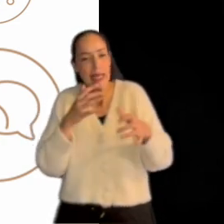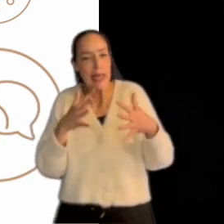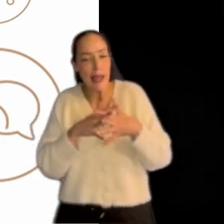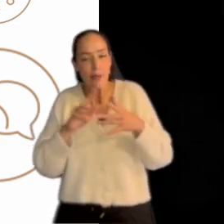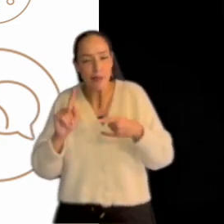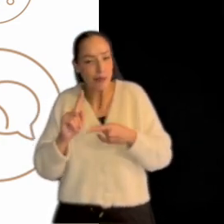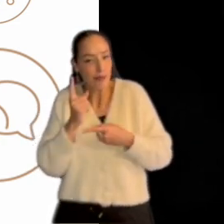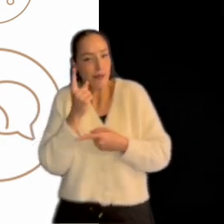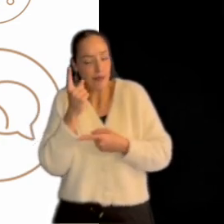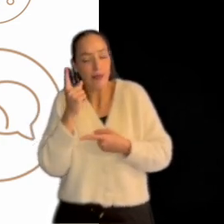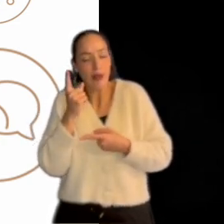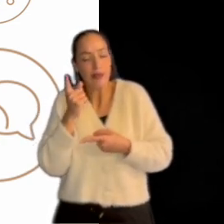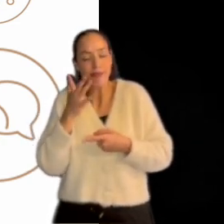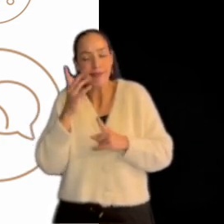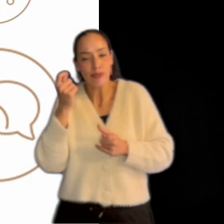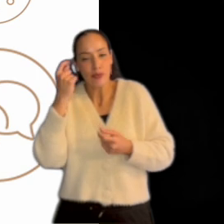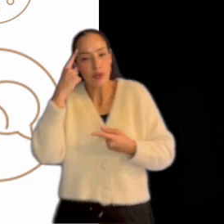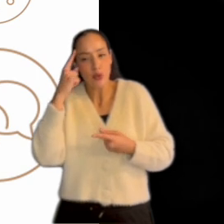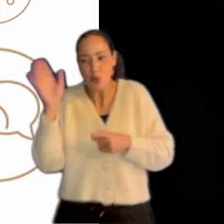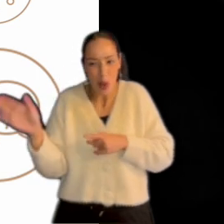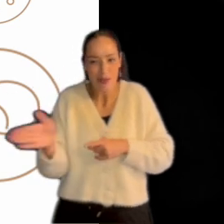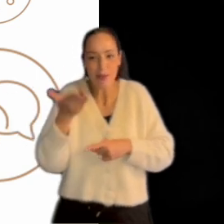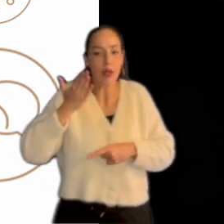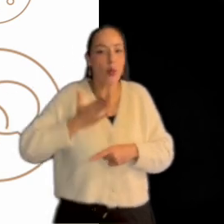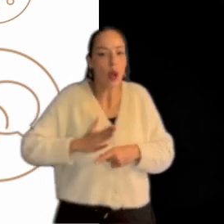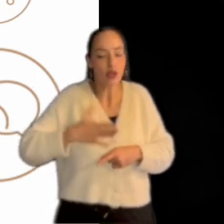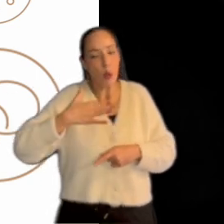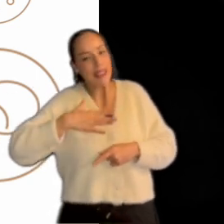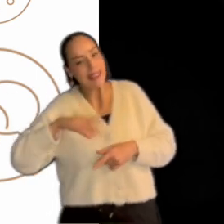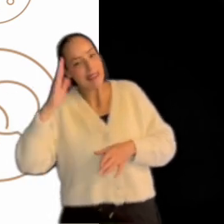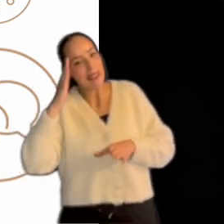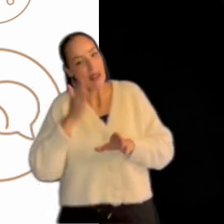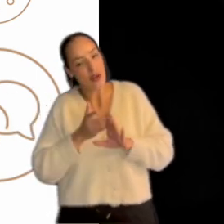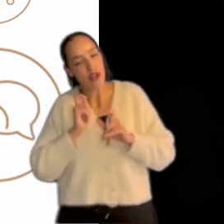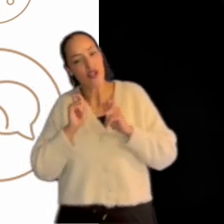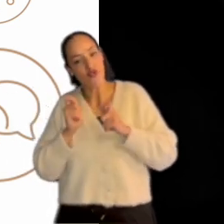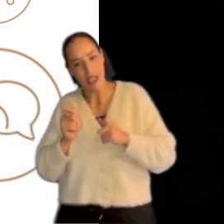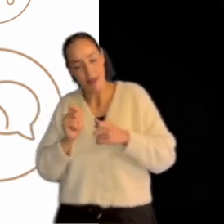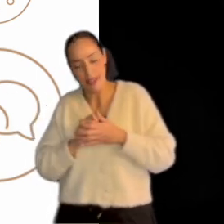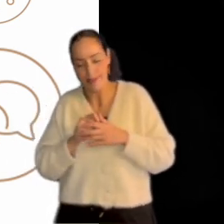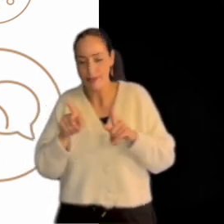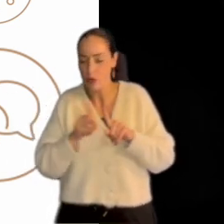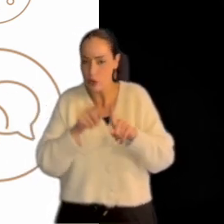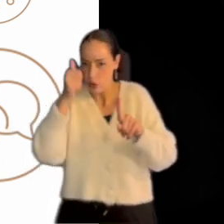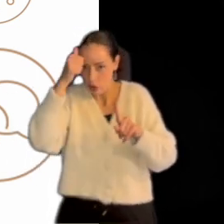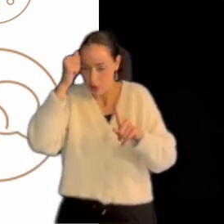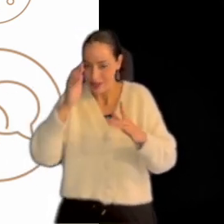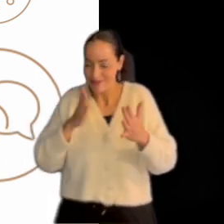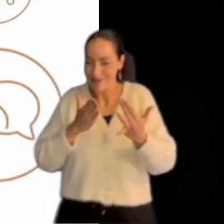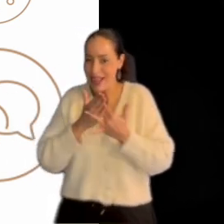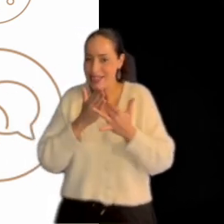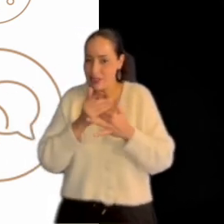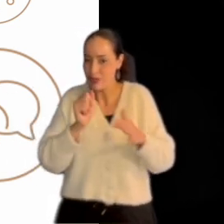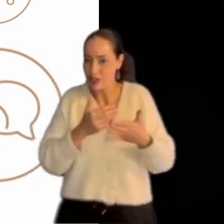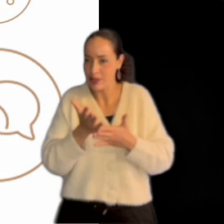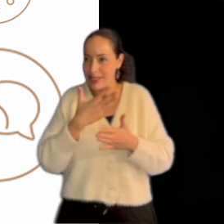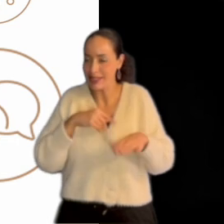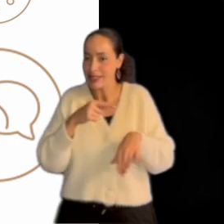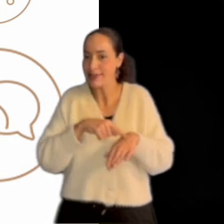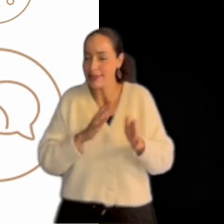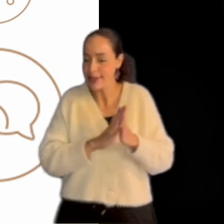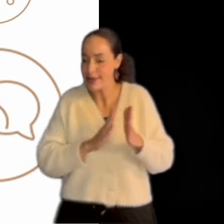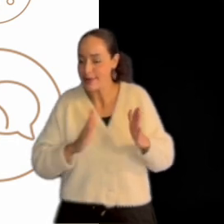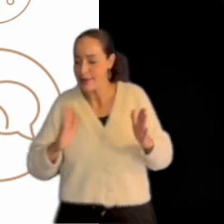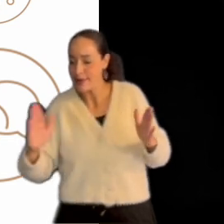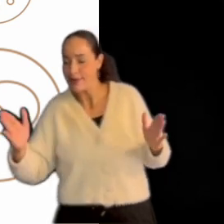often takes time and requires a long wait for support. So this is where creativity, innovation, imagination and inspiration